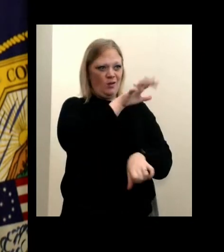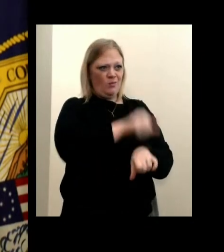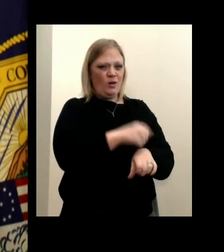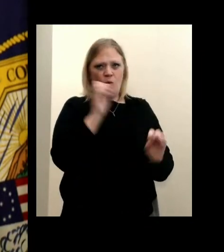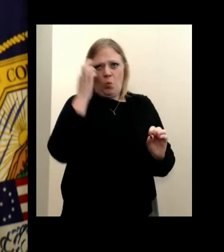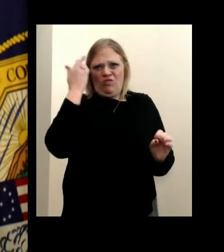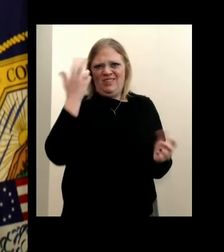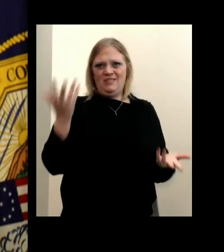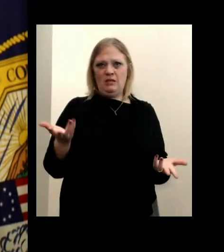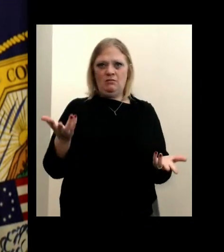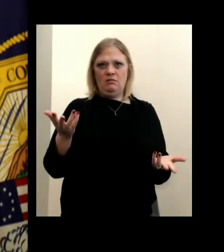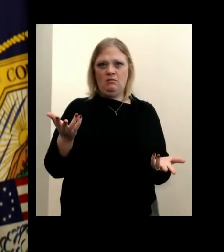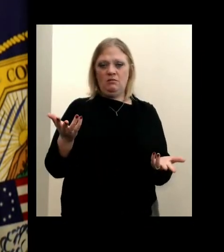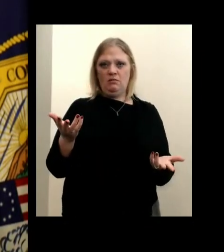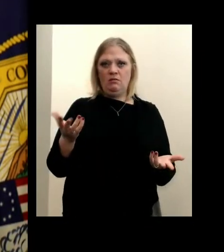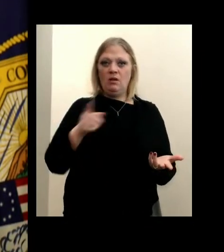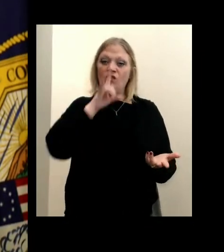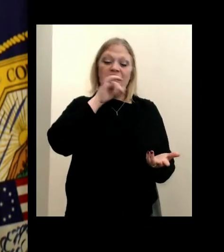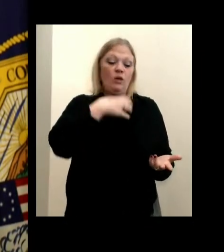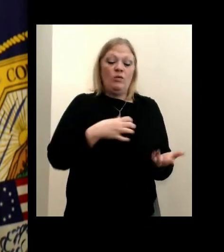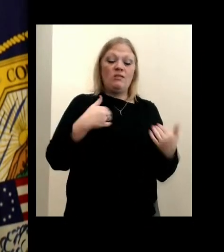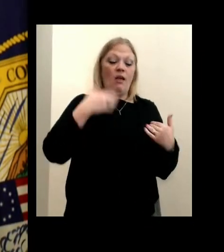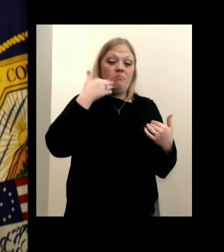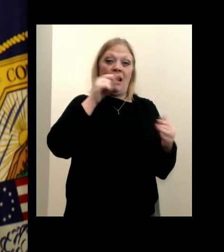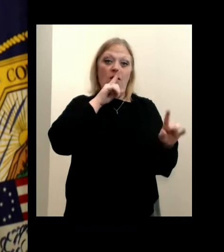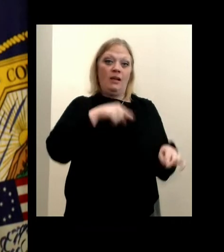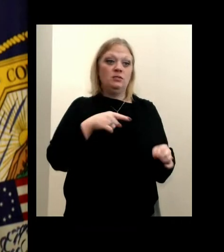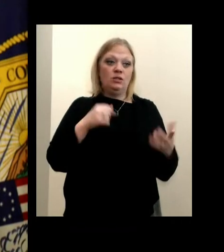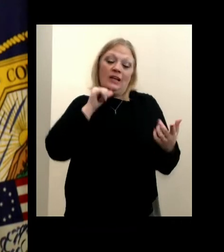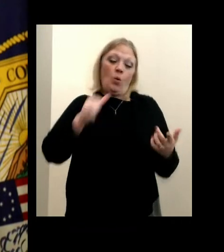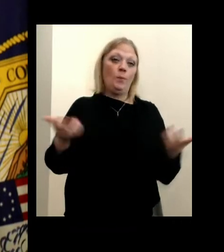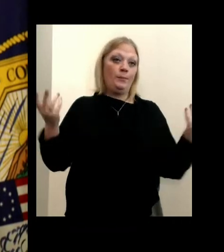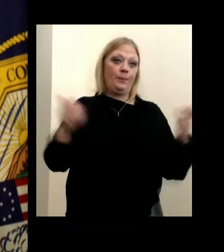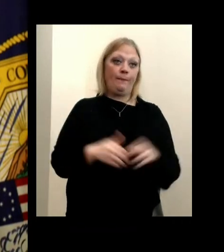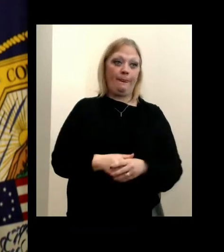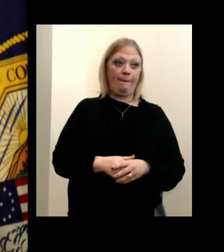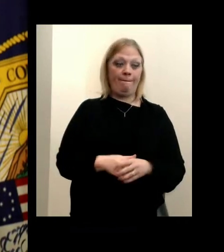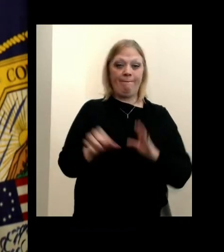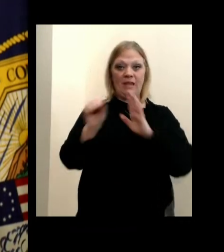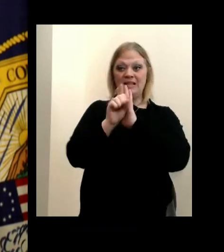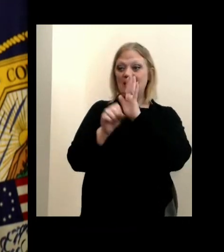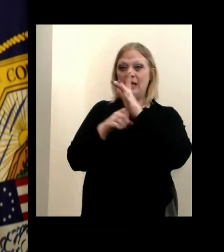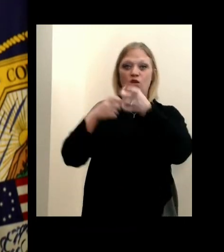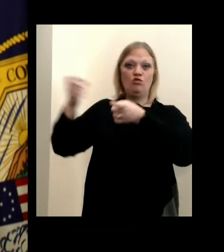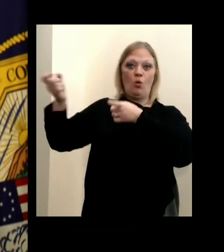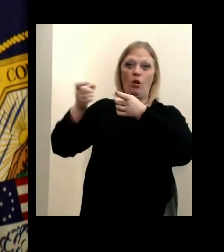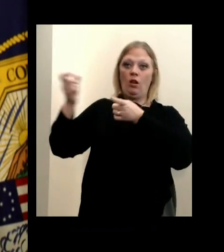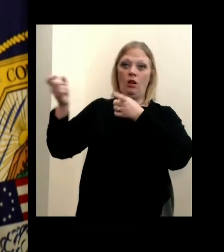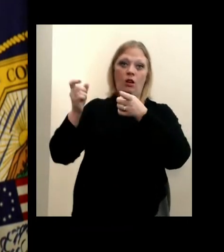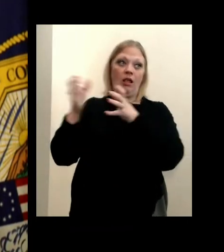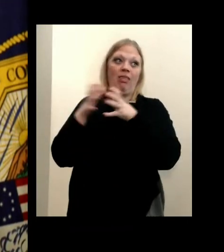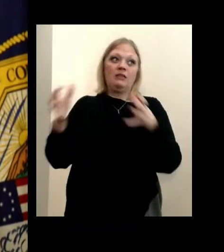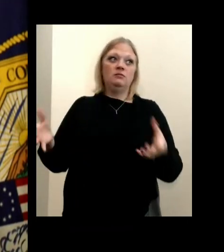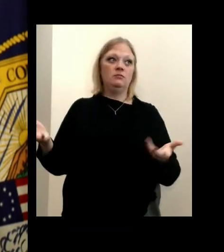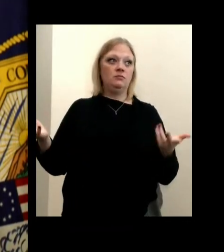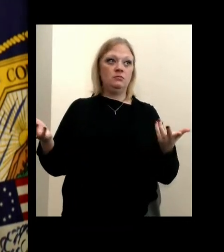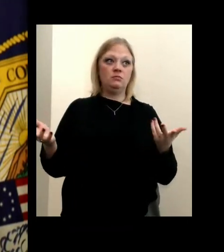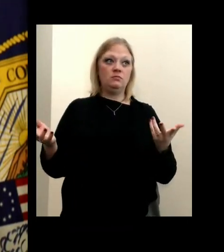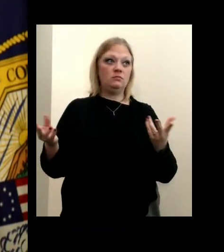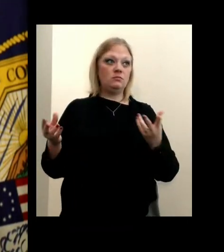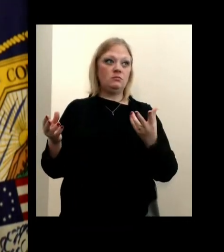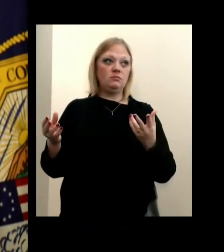them. I really wish I had a better answer, but I don't. The state is controlling a lot of this. Most